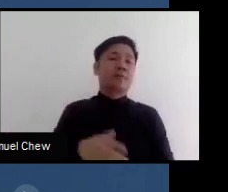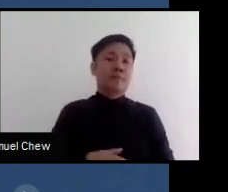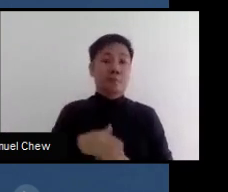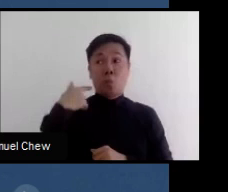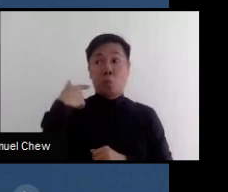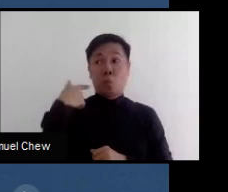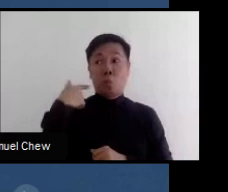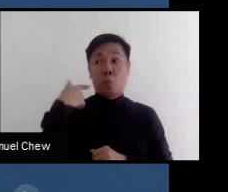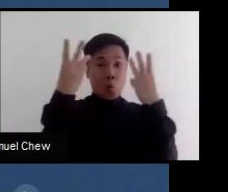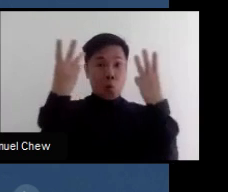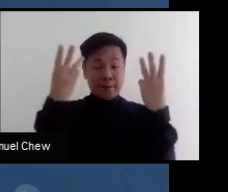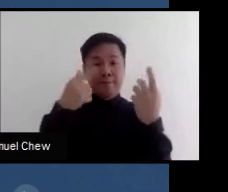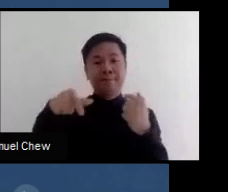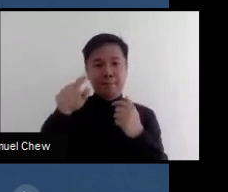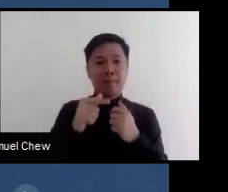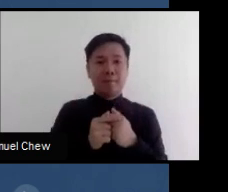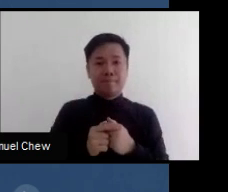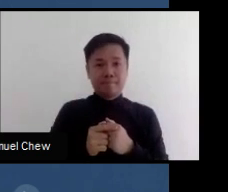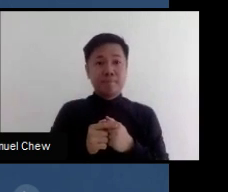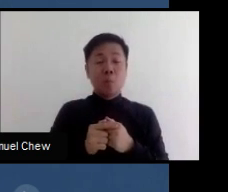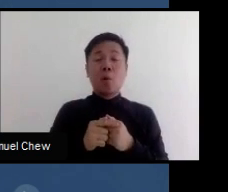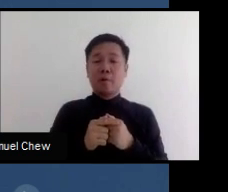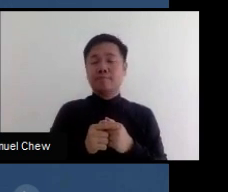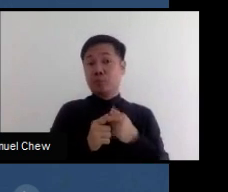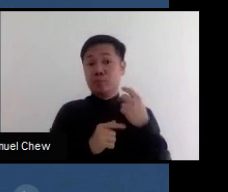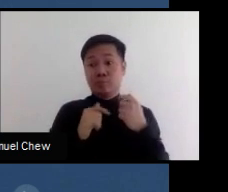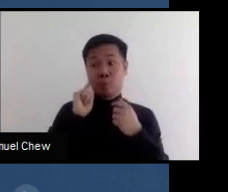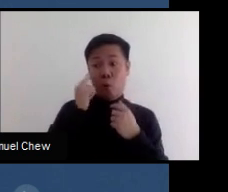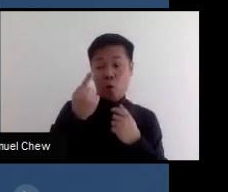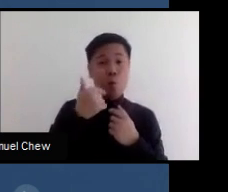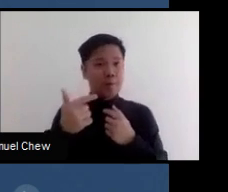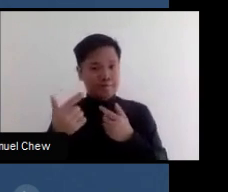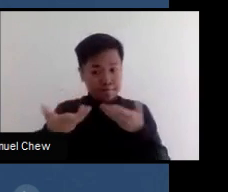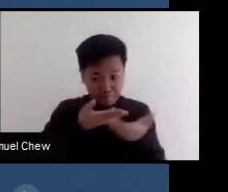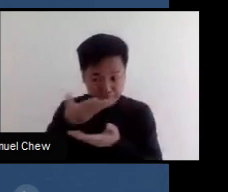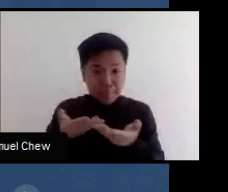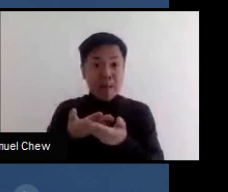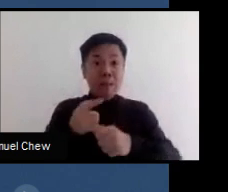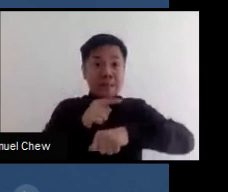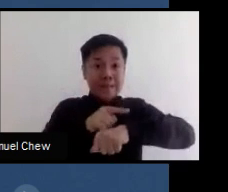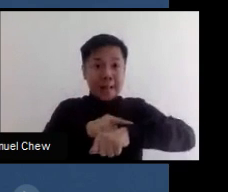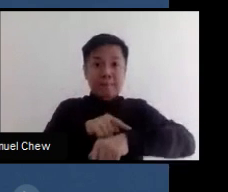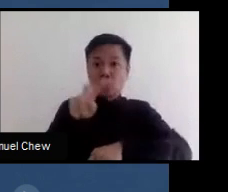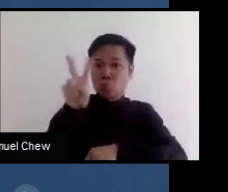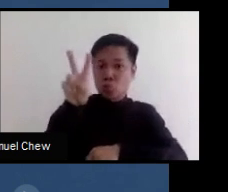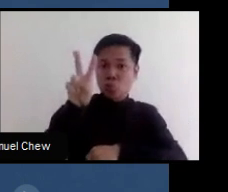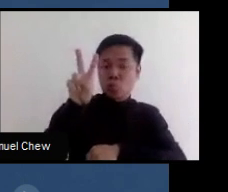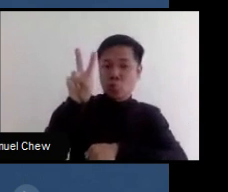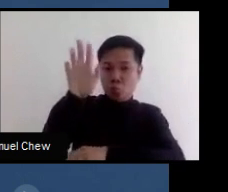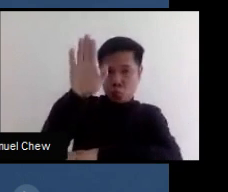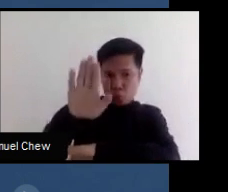October. We will then resume the committee tomorrow at 2 p.m. Bangkok